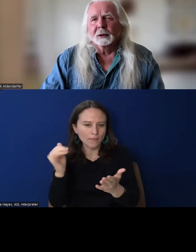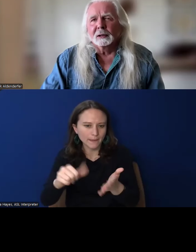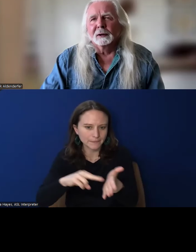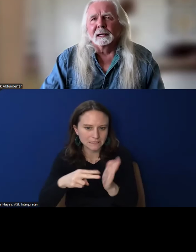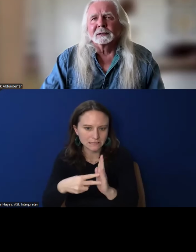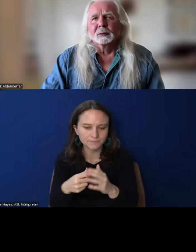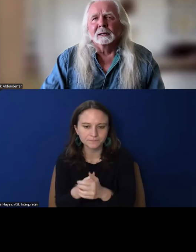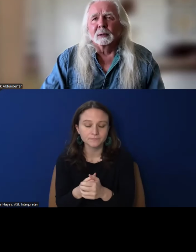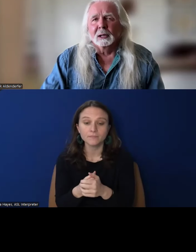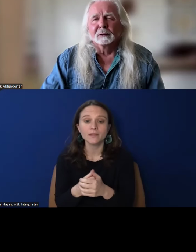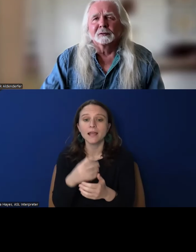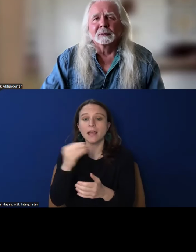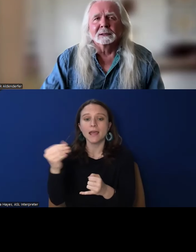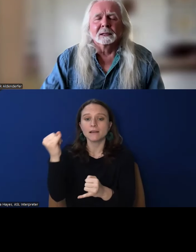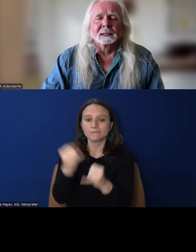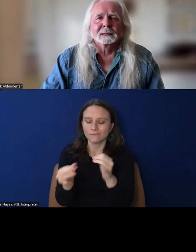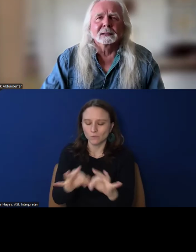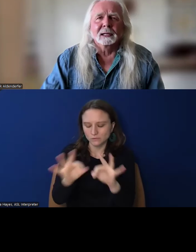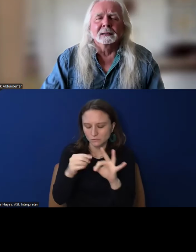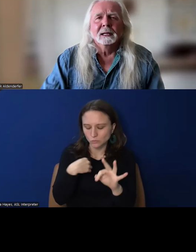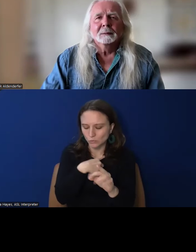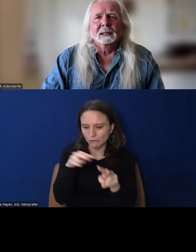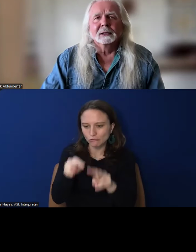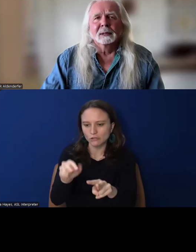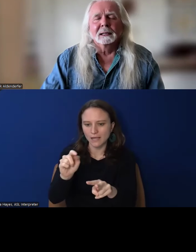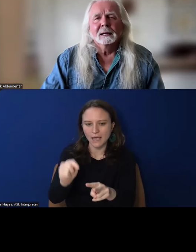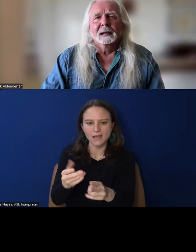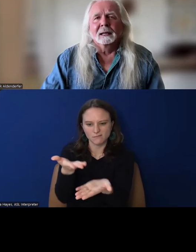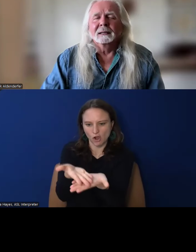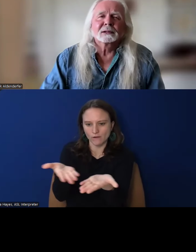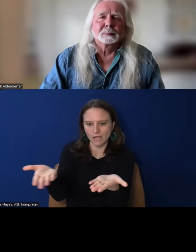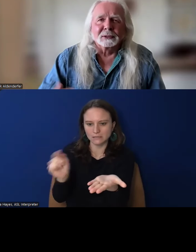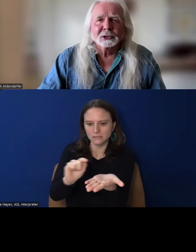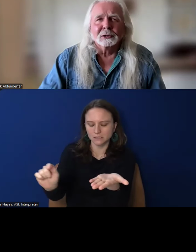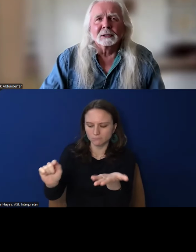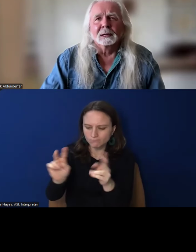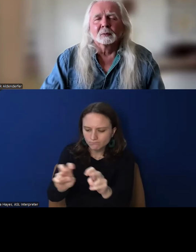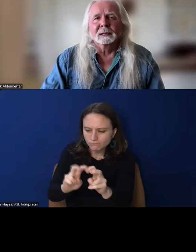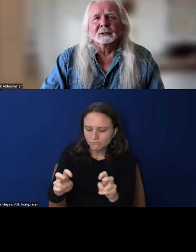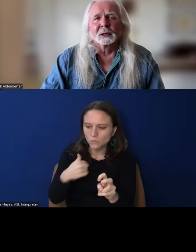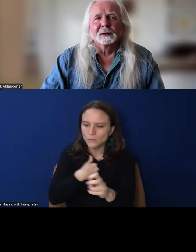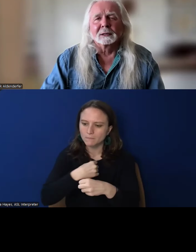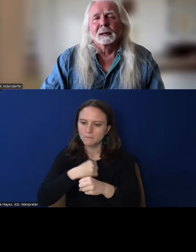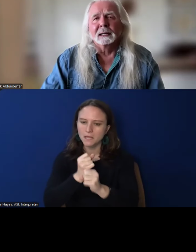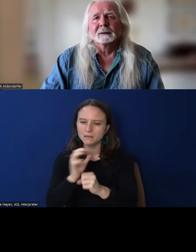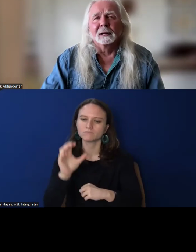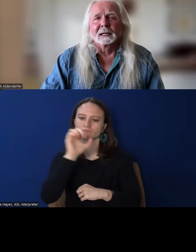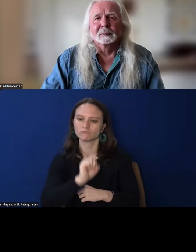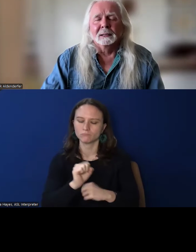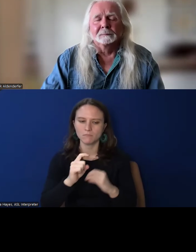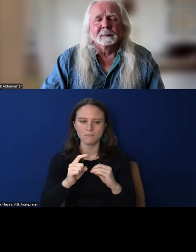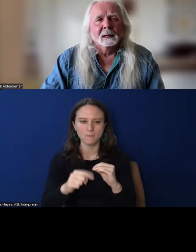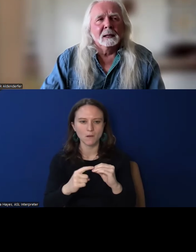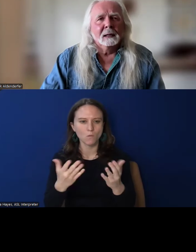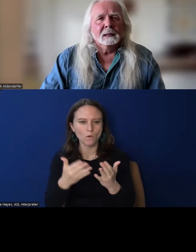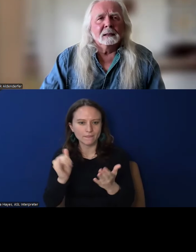at the artifacts that we have recovered from these contexts and then begin to make suppositions about what these artifacts might in fact